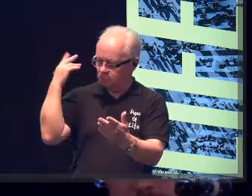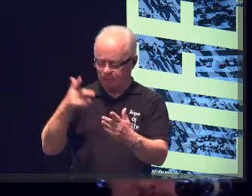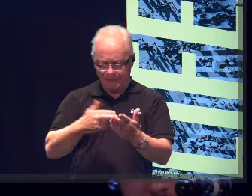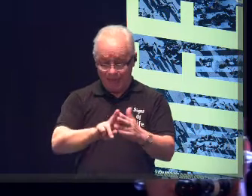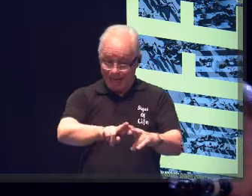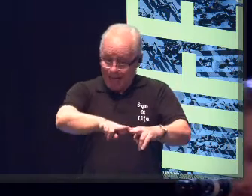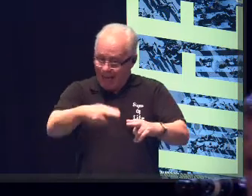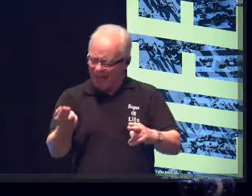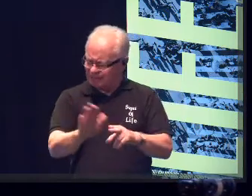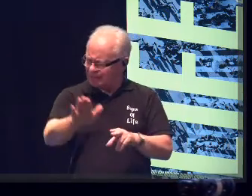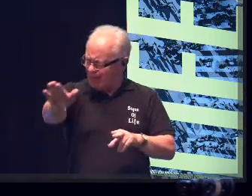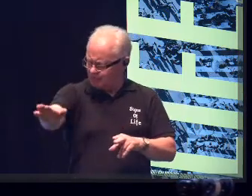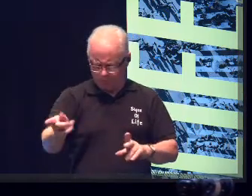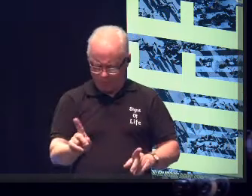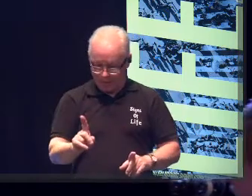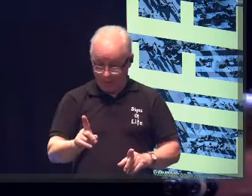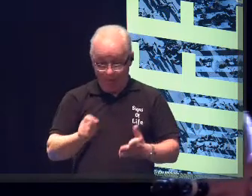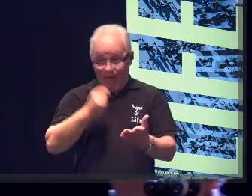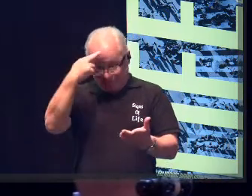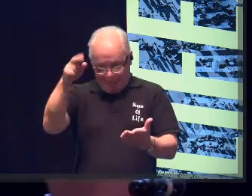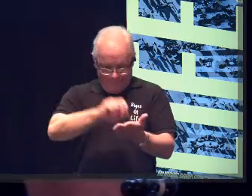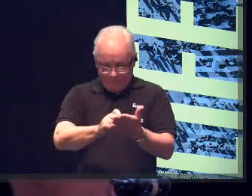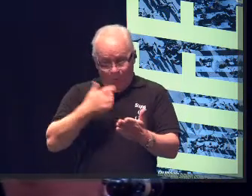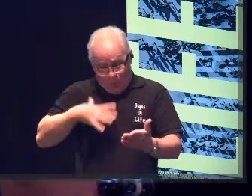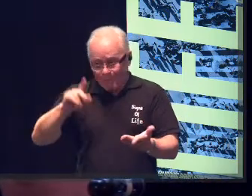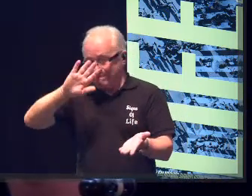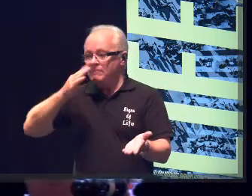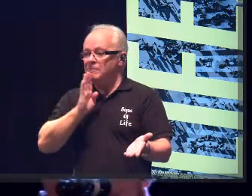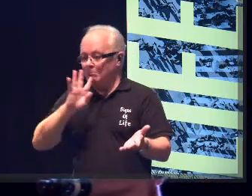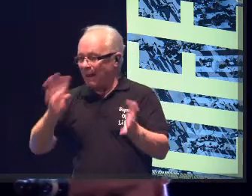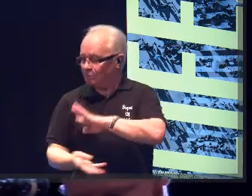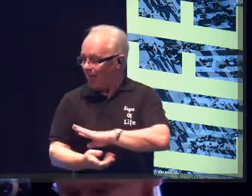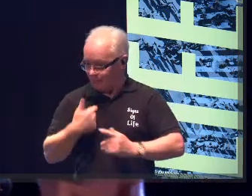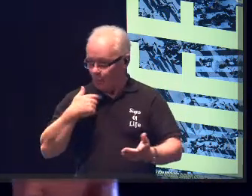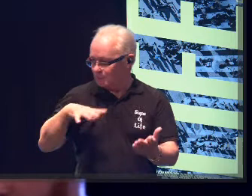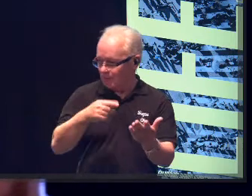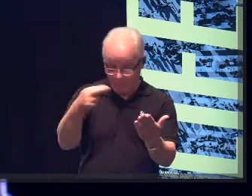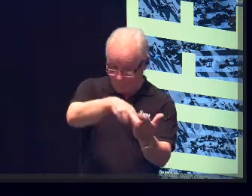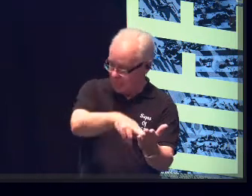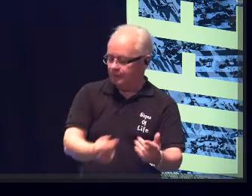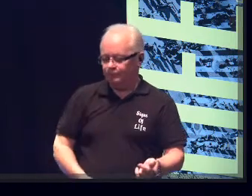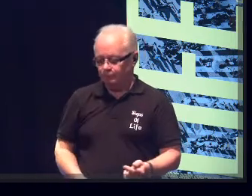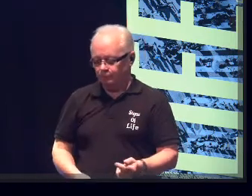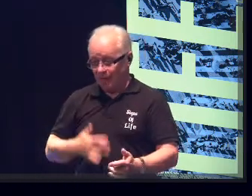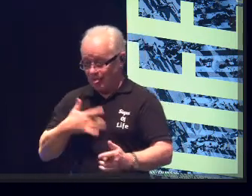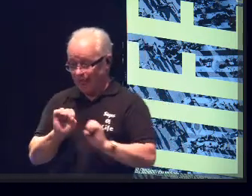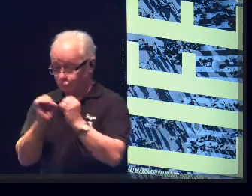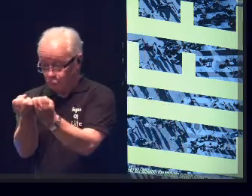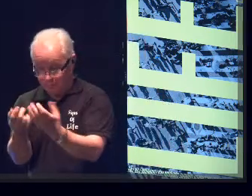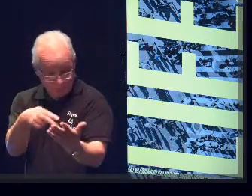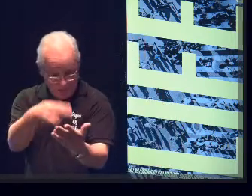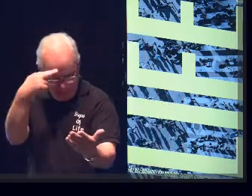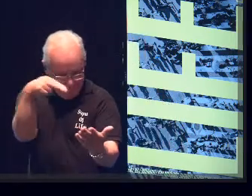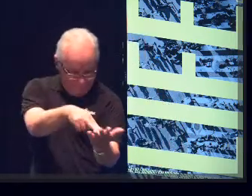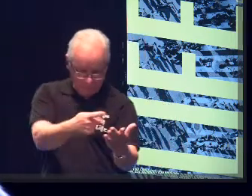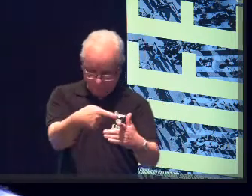Next Steps, where you can sign up for baptism. You can sign up for a life group. You can sign up for Planted. And this